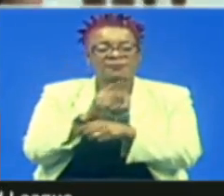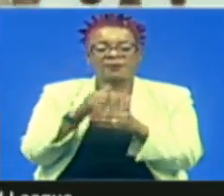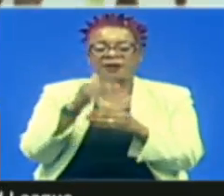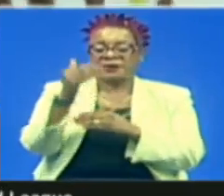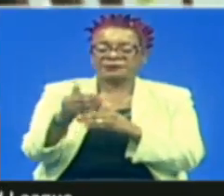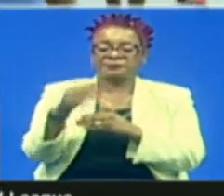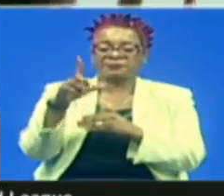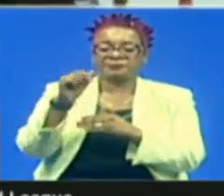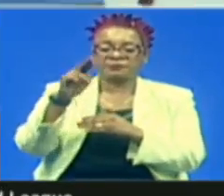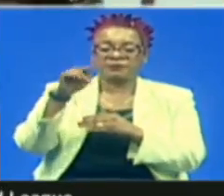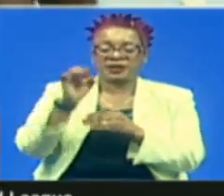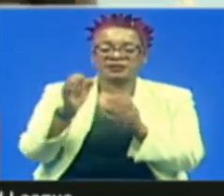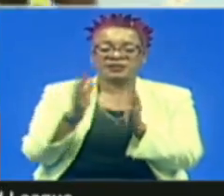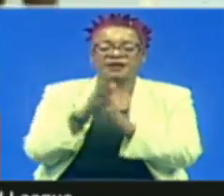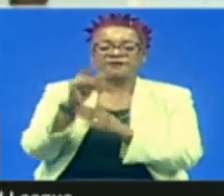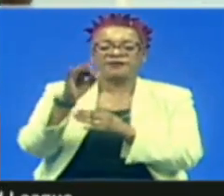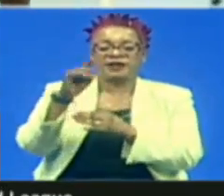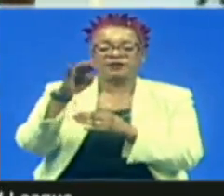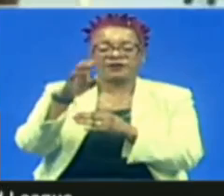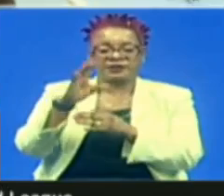Maruka and Frederick Chebi.